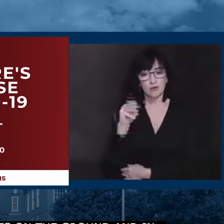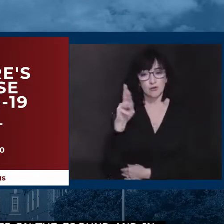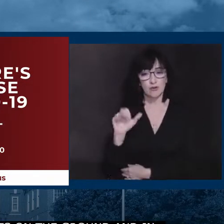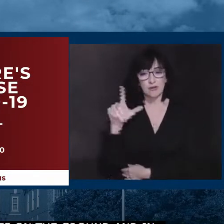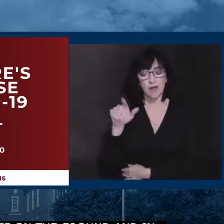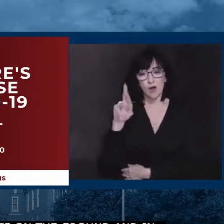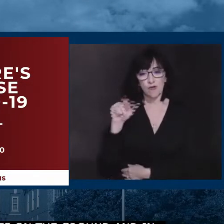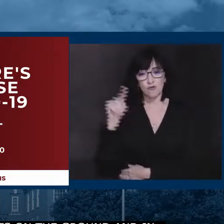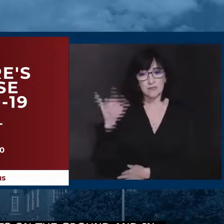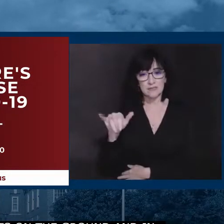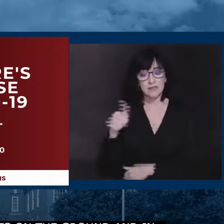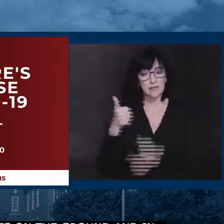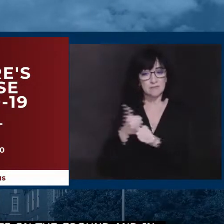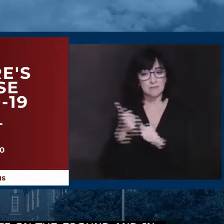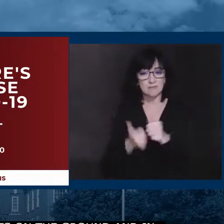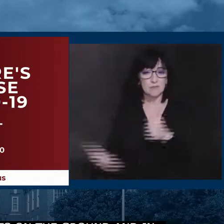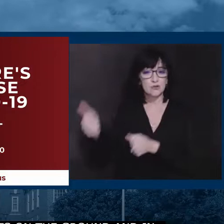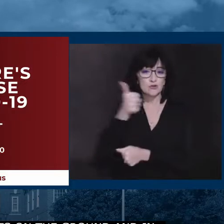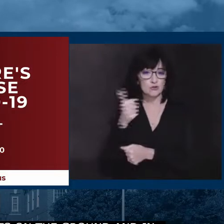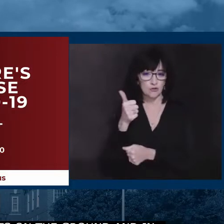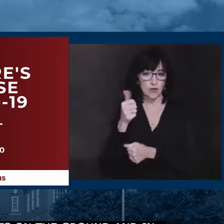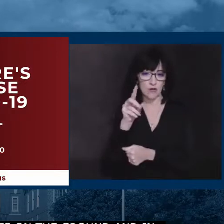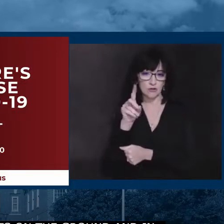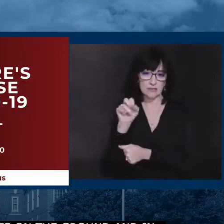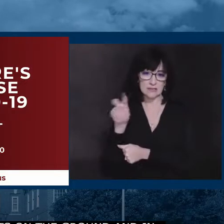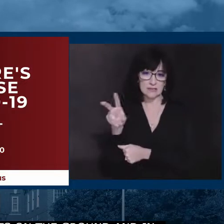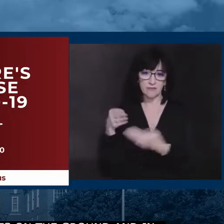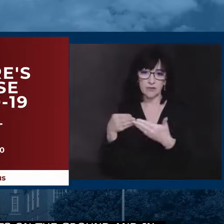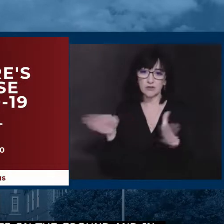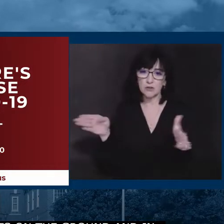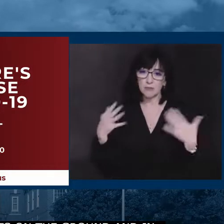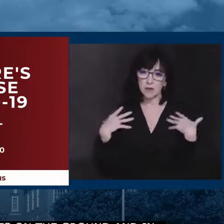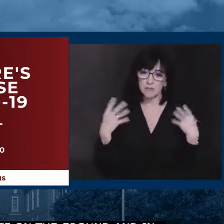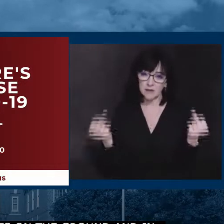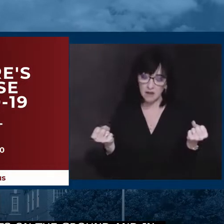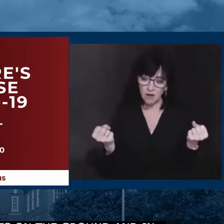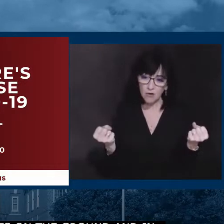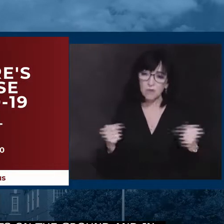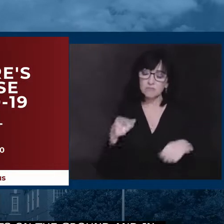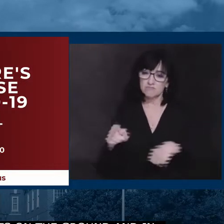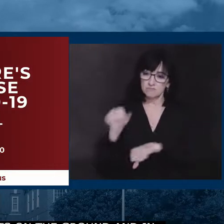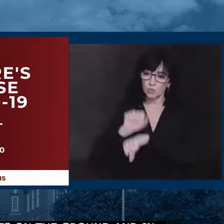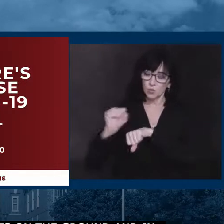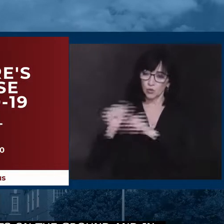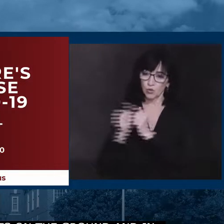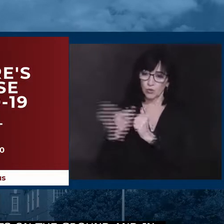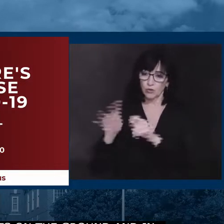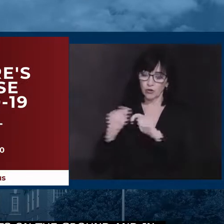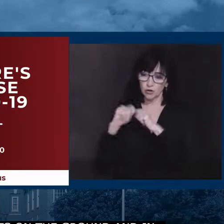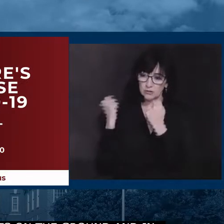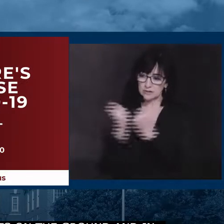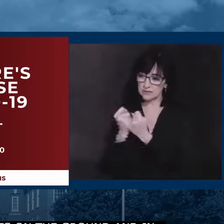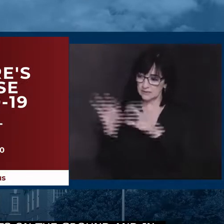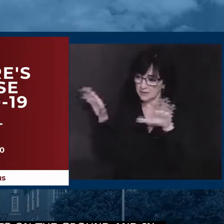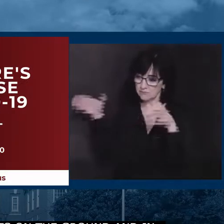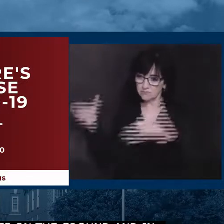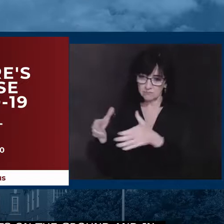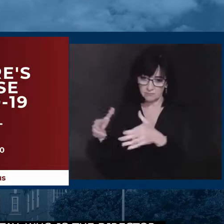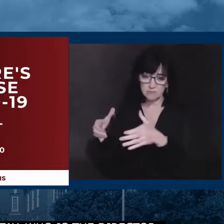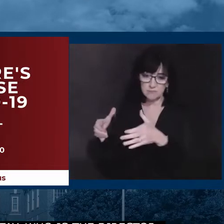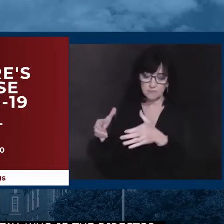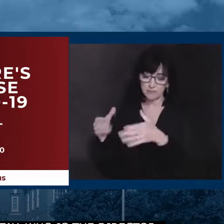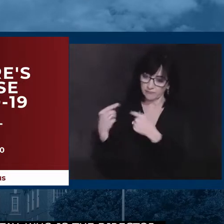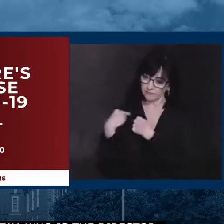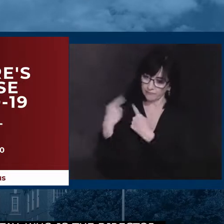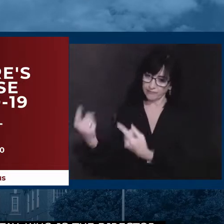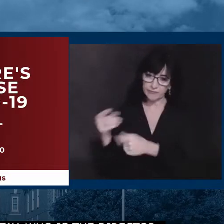Health. She brings with her all the team of folks in public health who've been doing an incredible job over the last